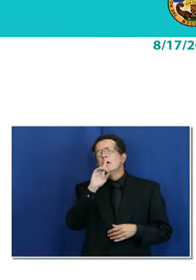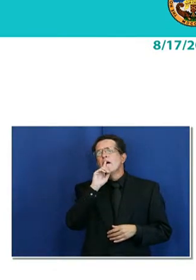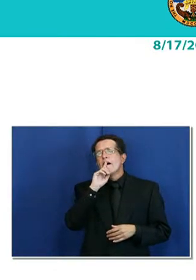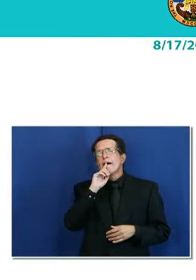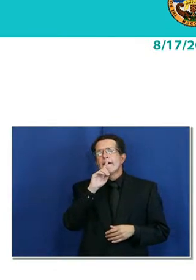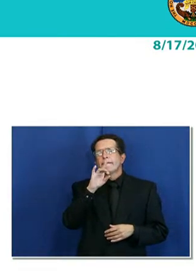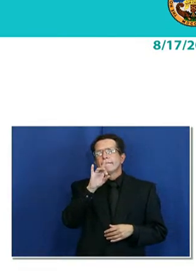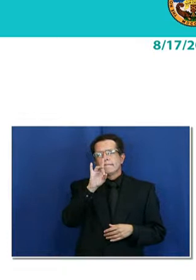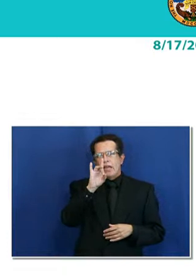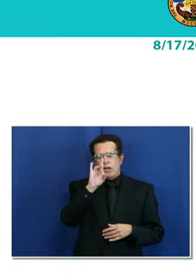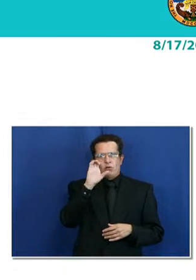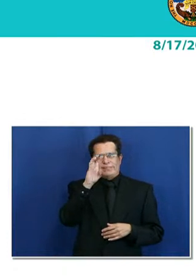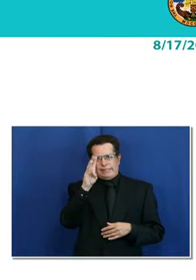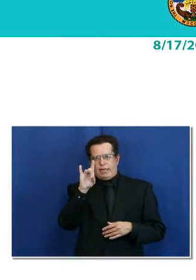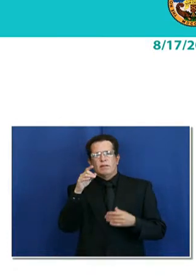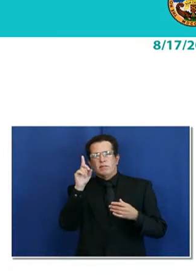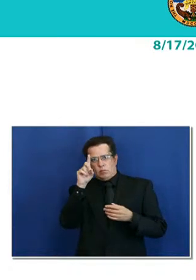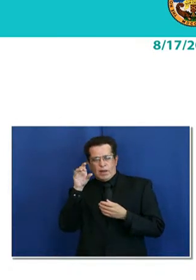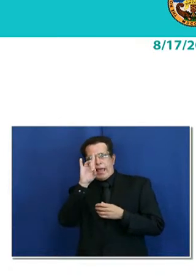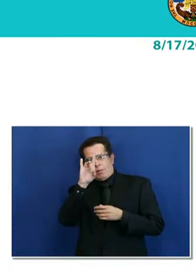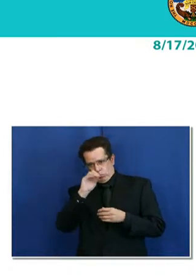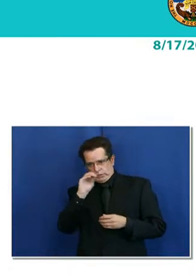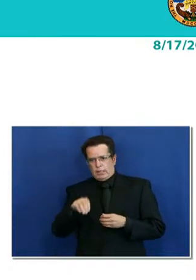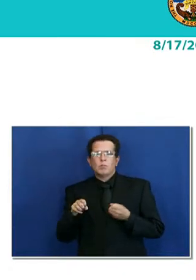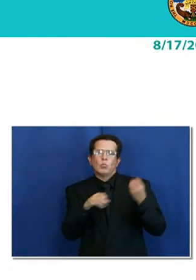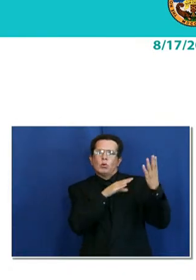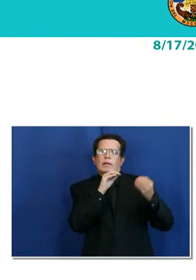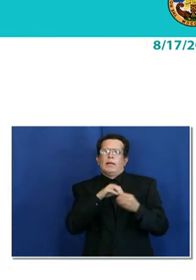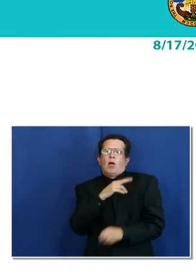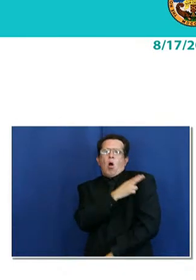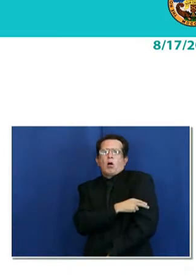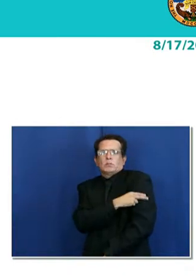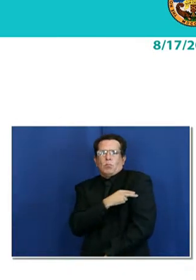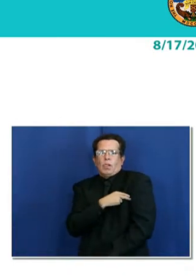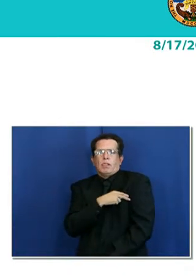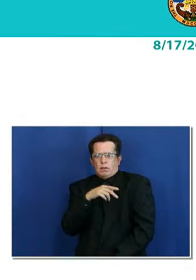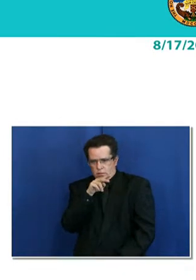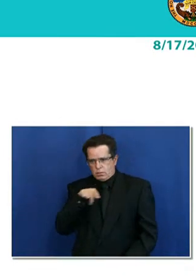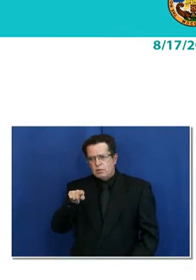2,868 of our cases have been hospitalized, and of that number,